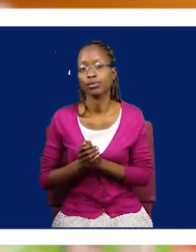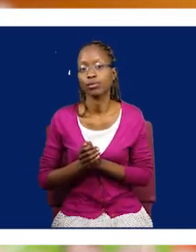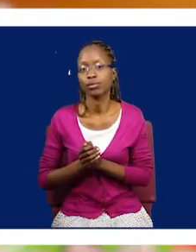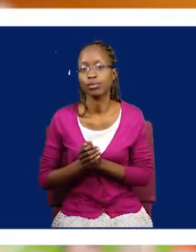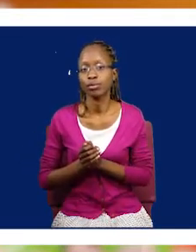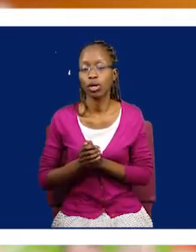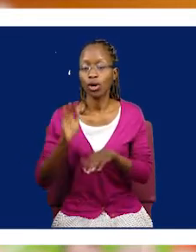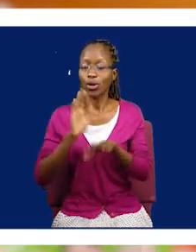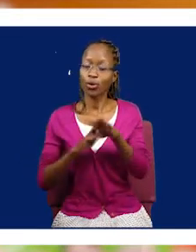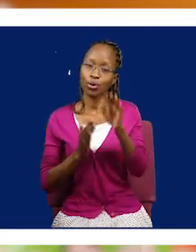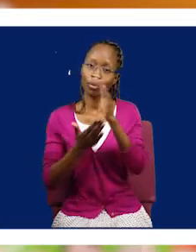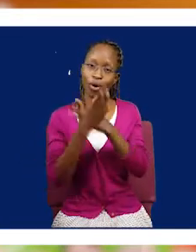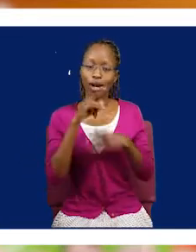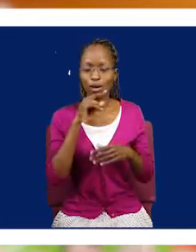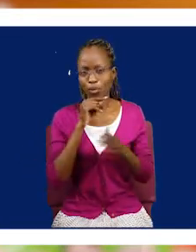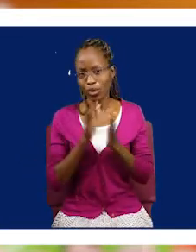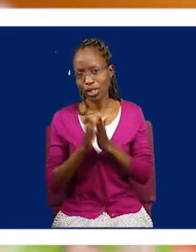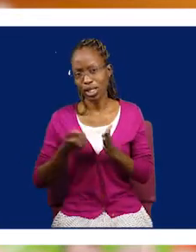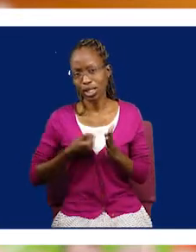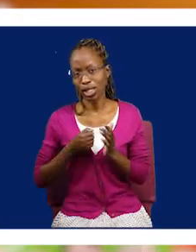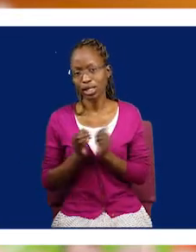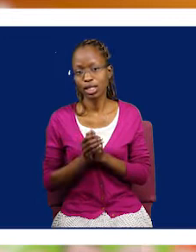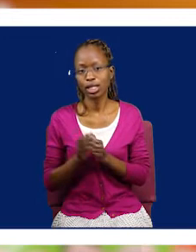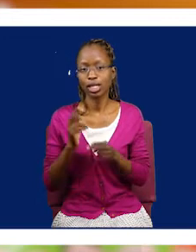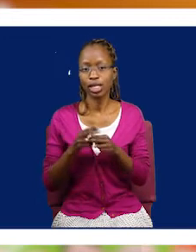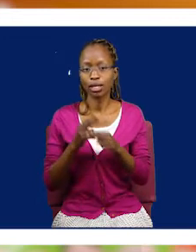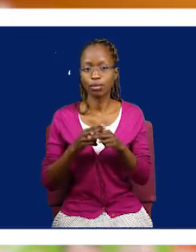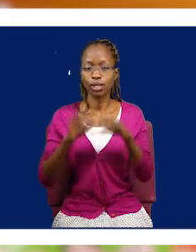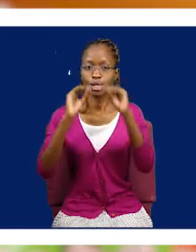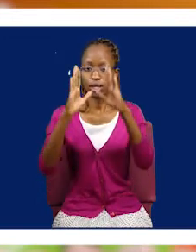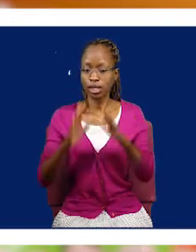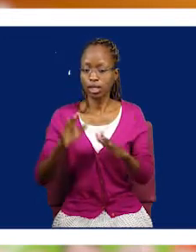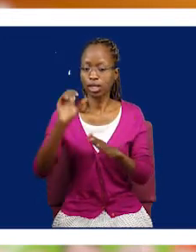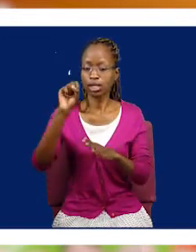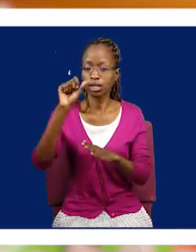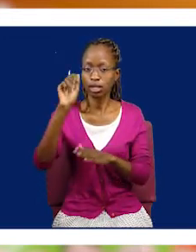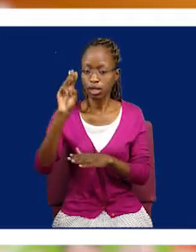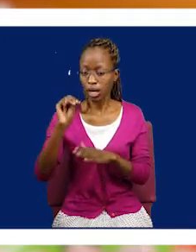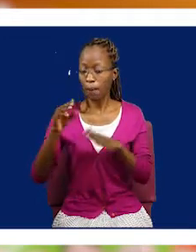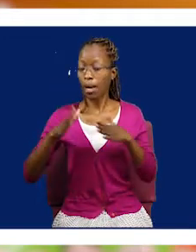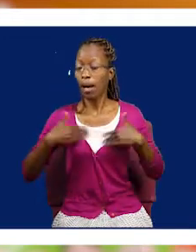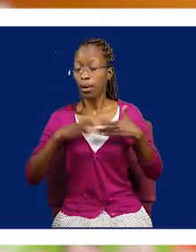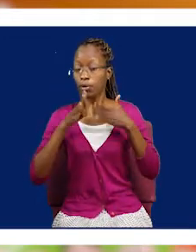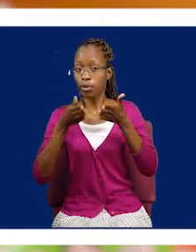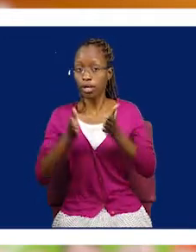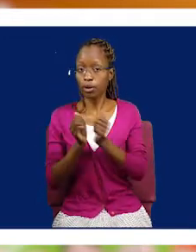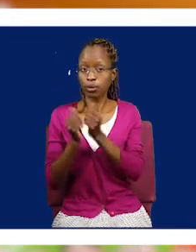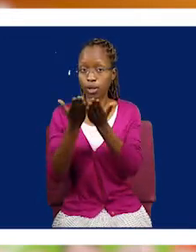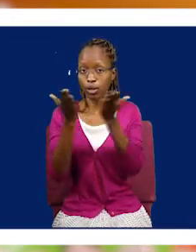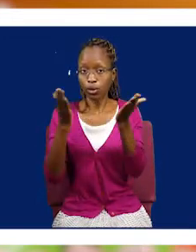God. Good morning, boys and girls. My name is Teacher Sam, and I'm so happy to be here with